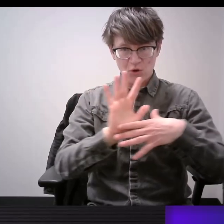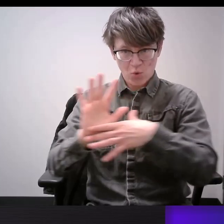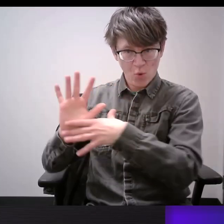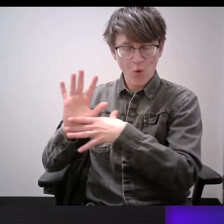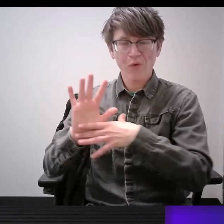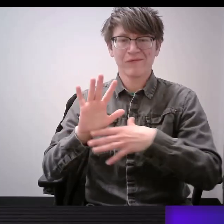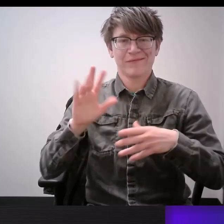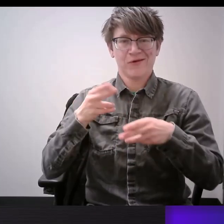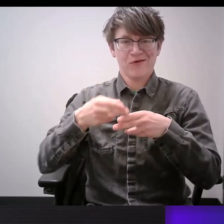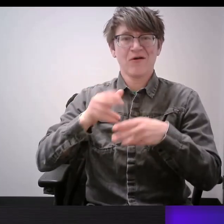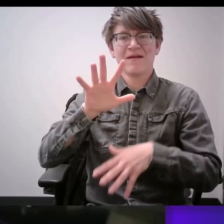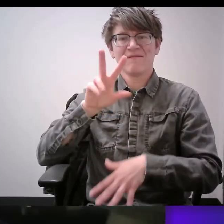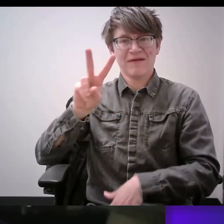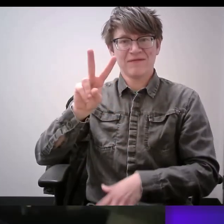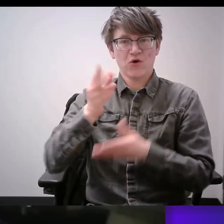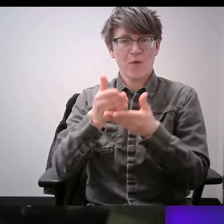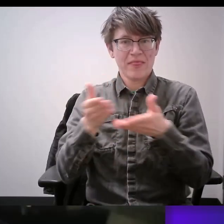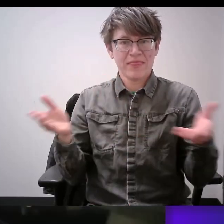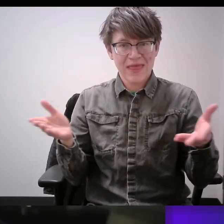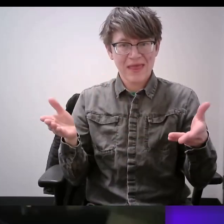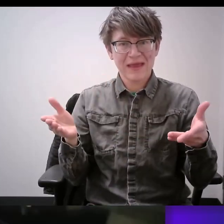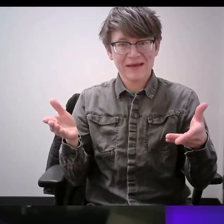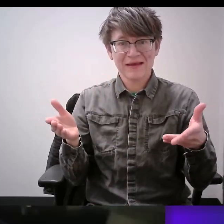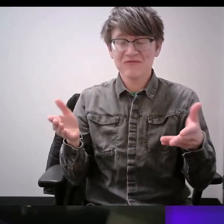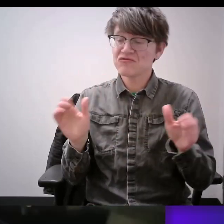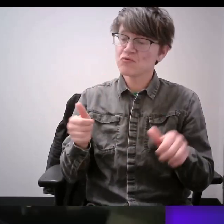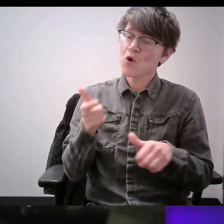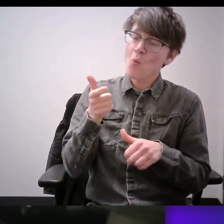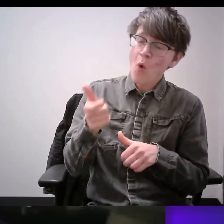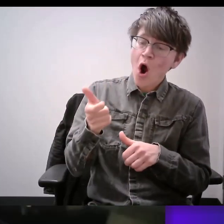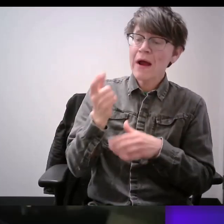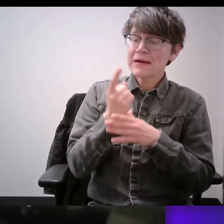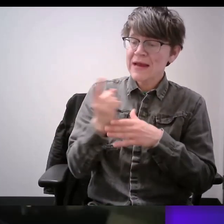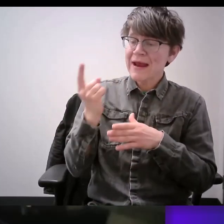long, then you practice it once a week. You'll